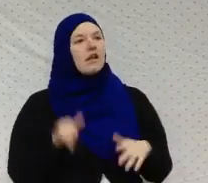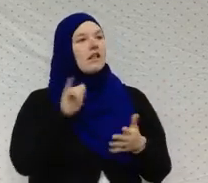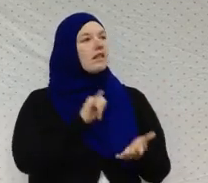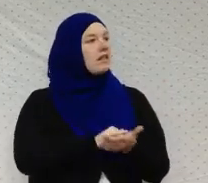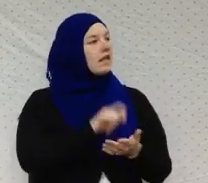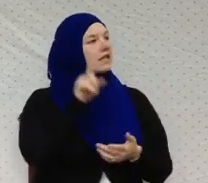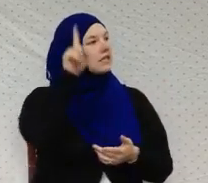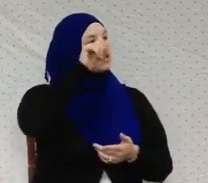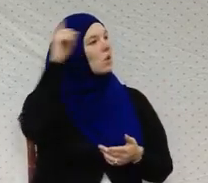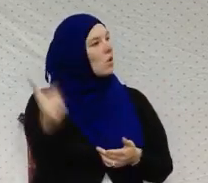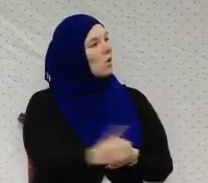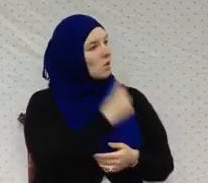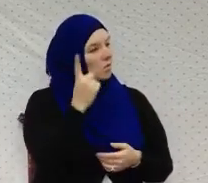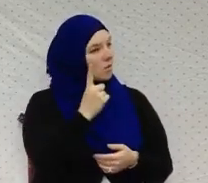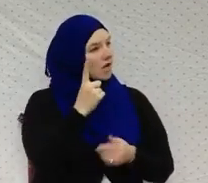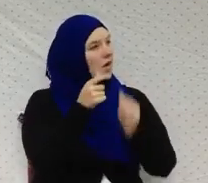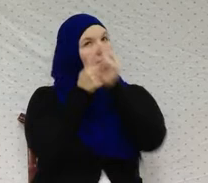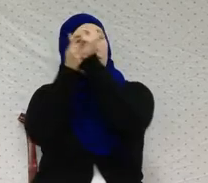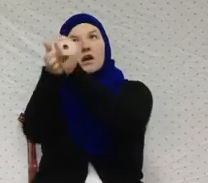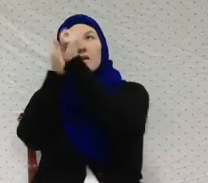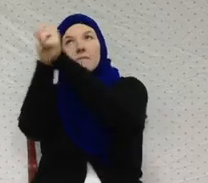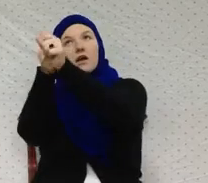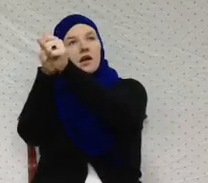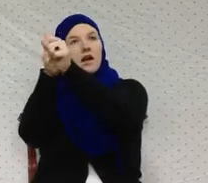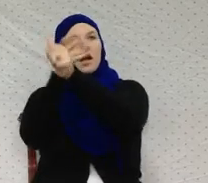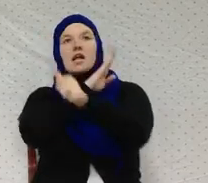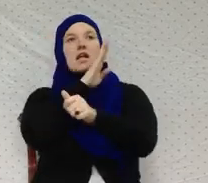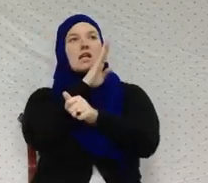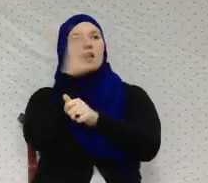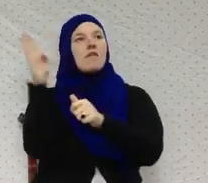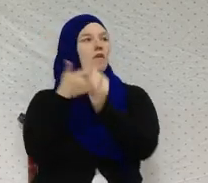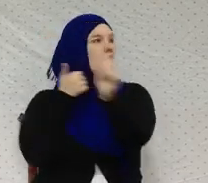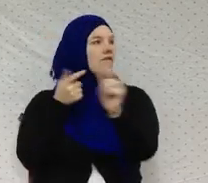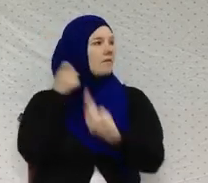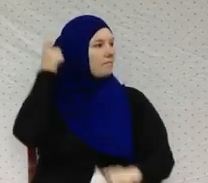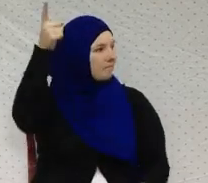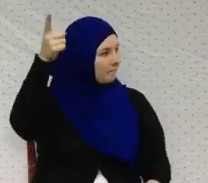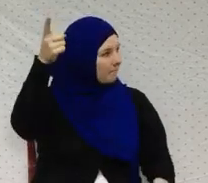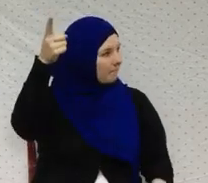follows, that He is always obeyed and never disobeyed.